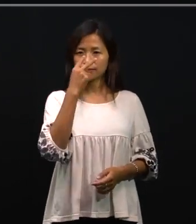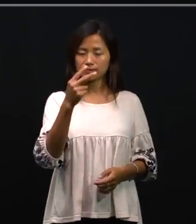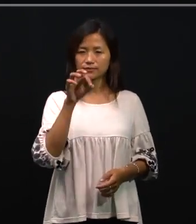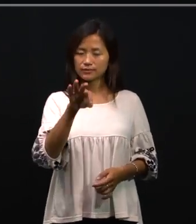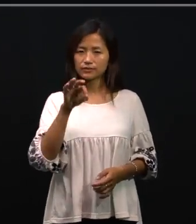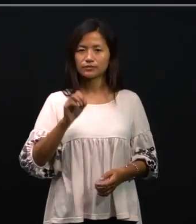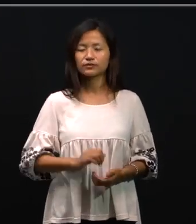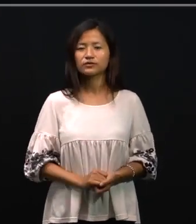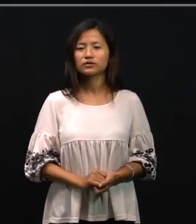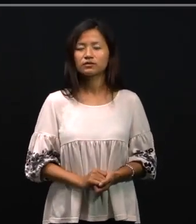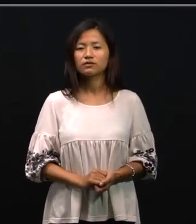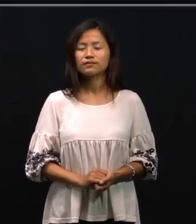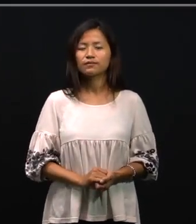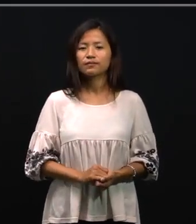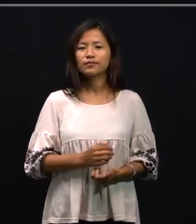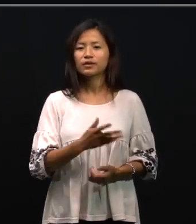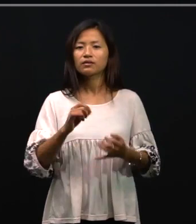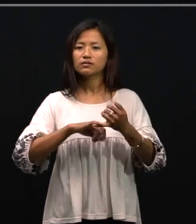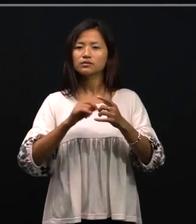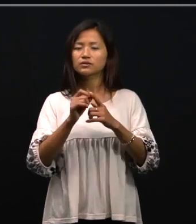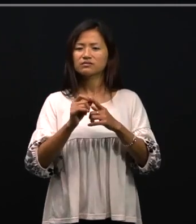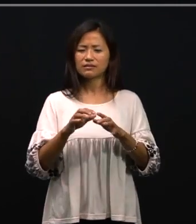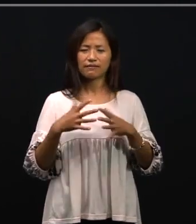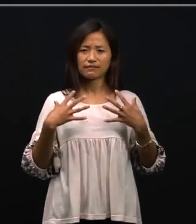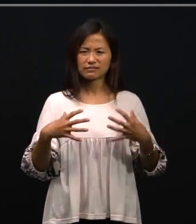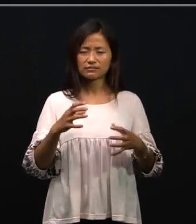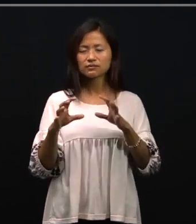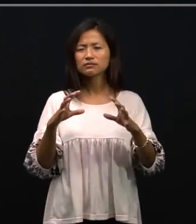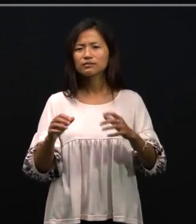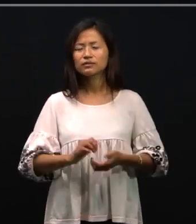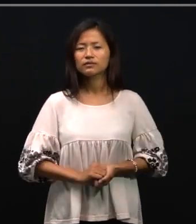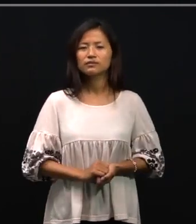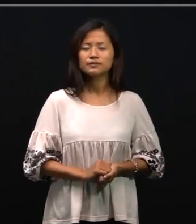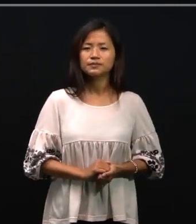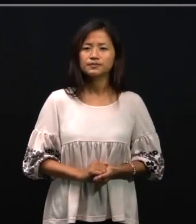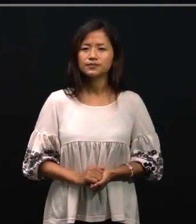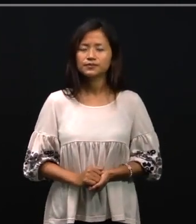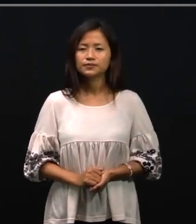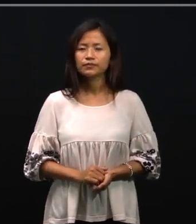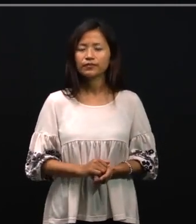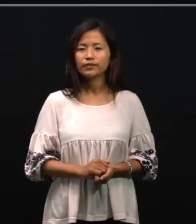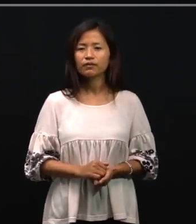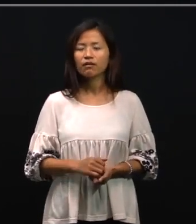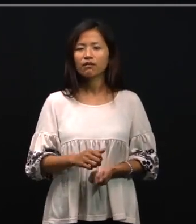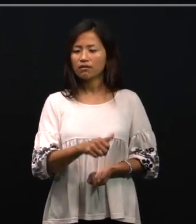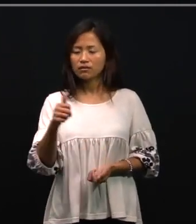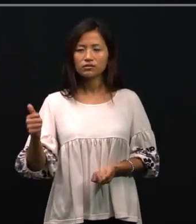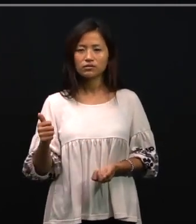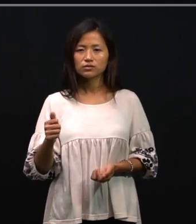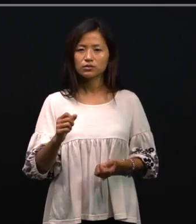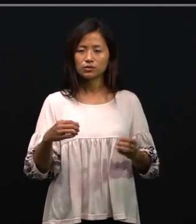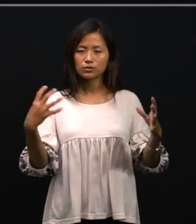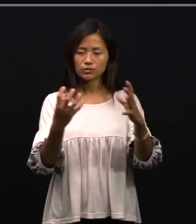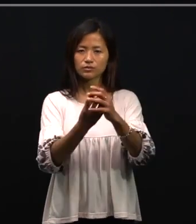organisms, they will have a specific characters with which we can differentiate it from the other group of organisms. For